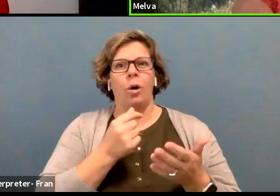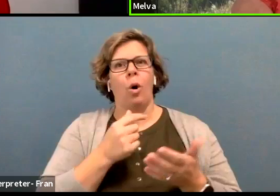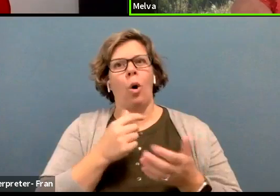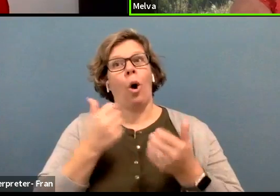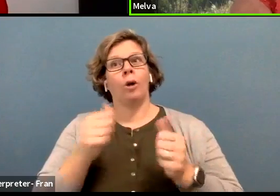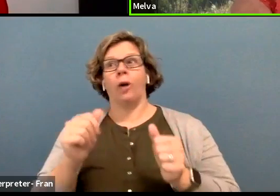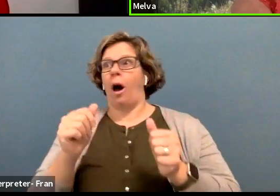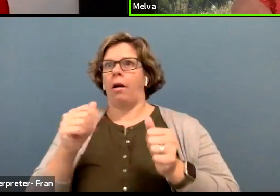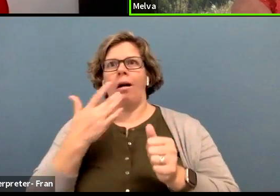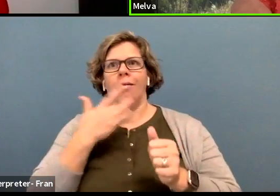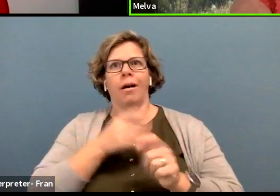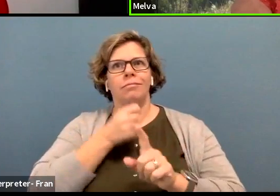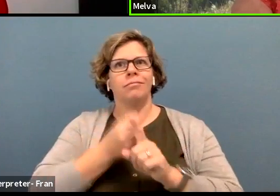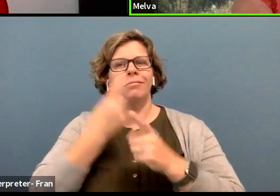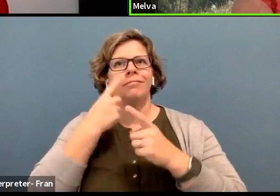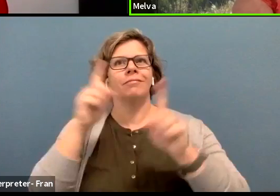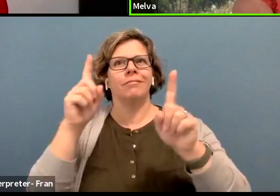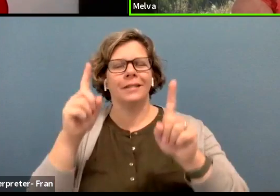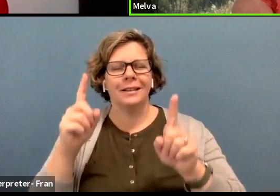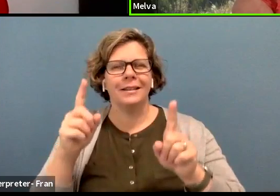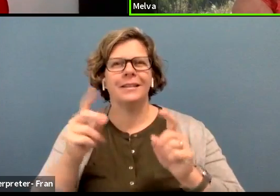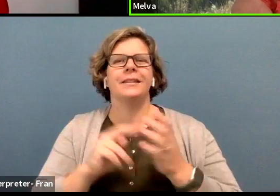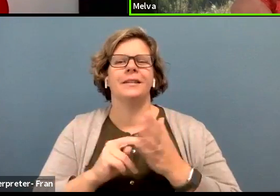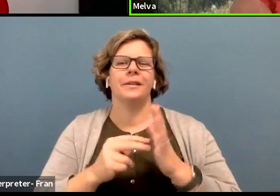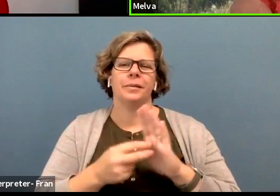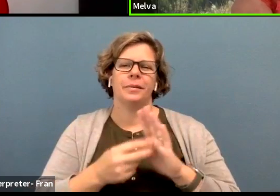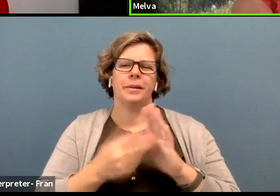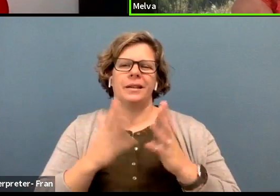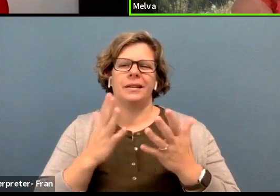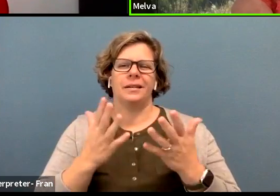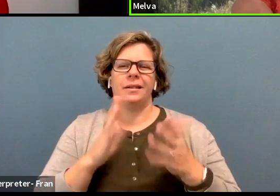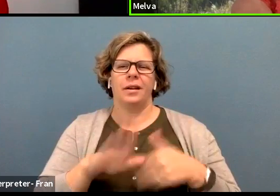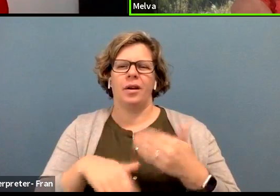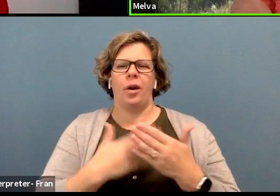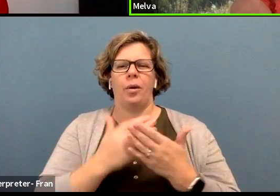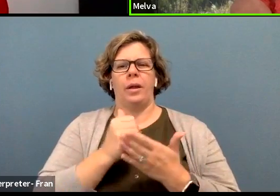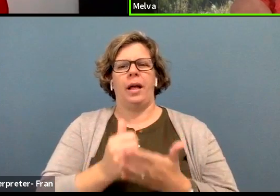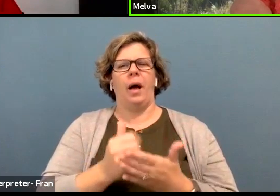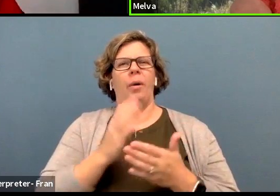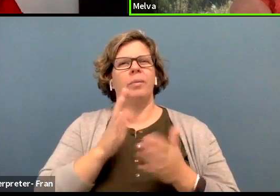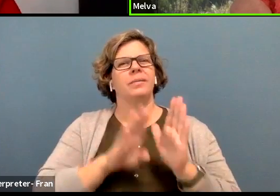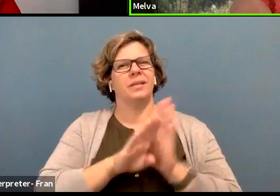So it will help develop our future.